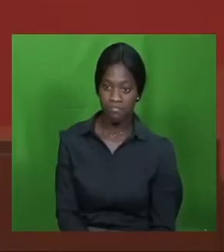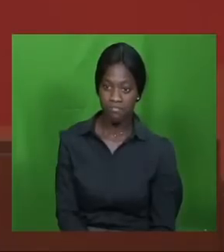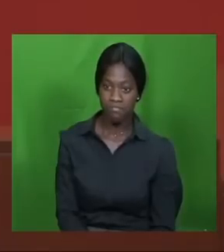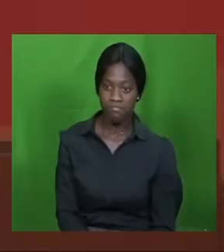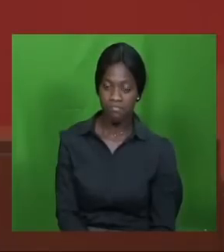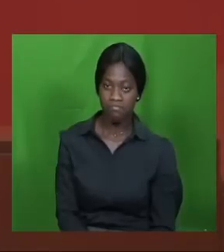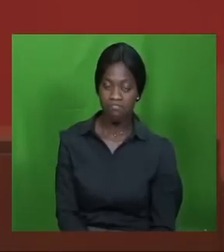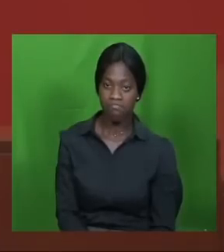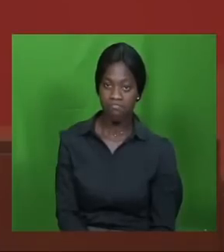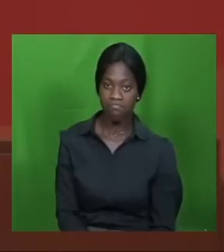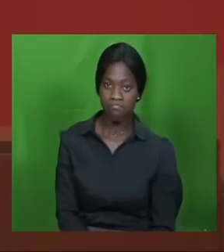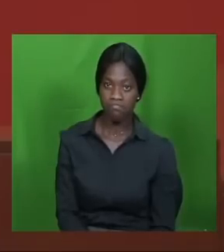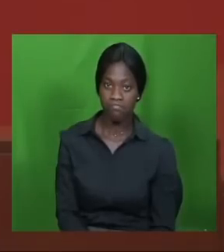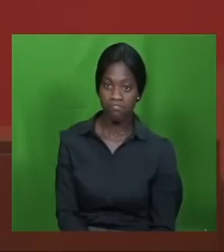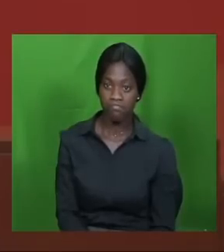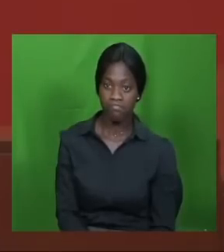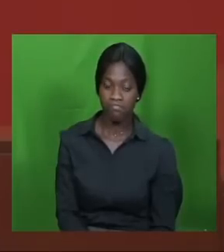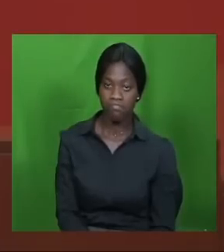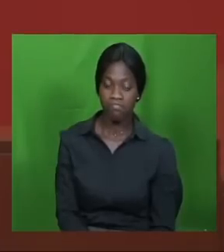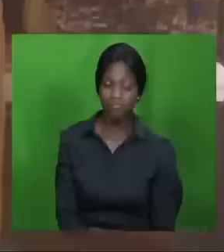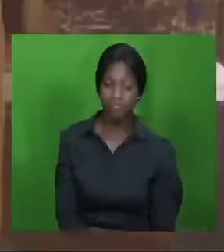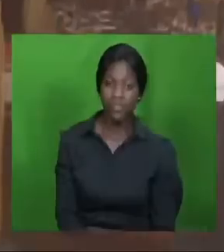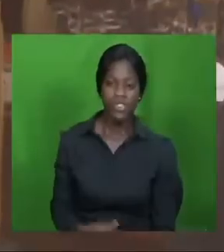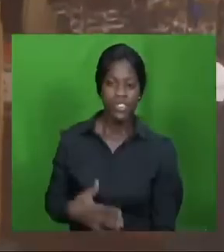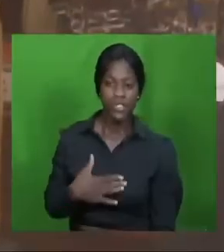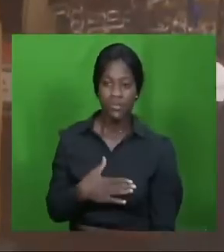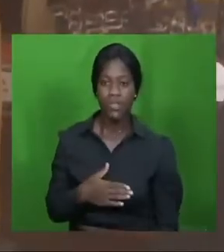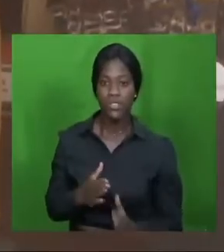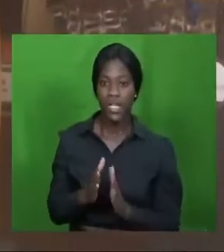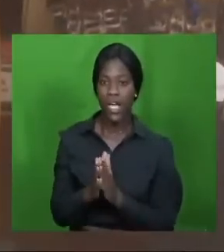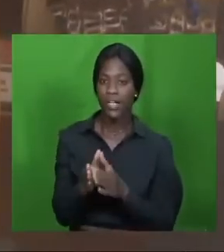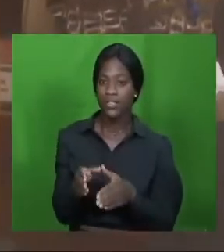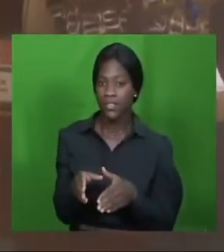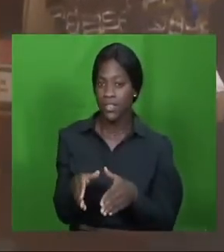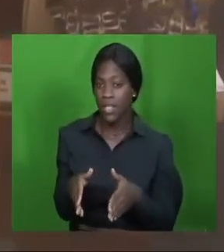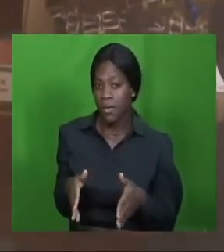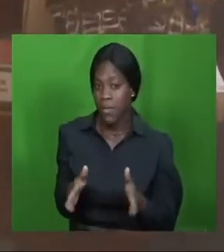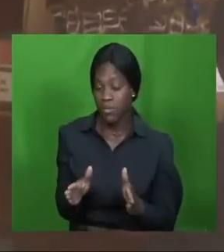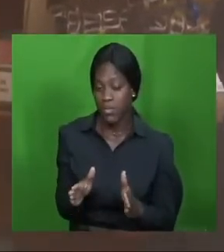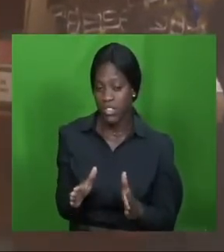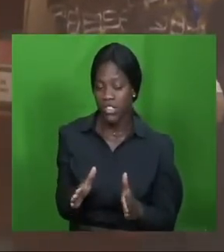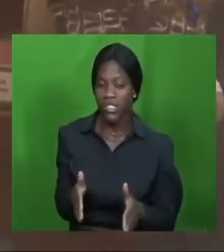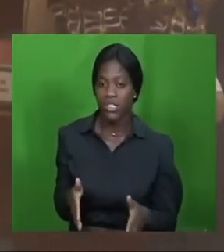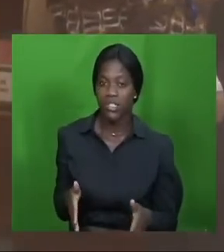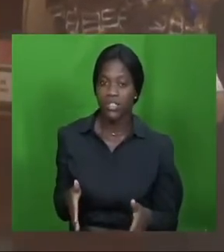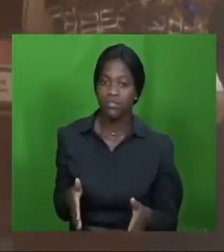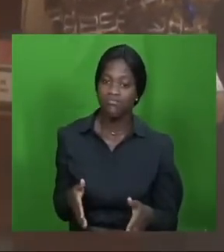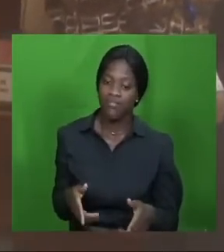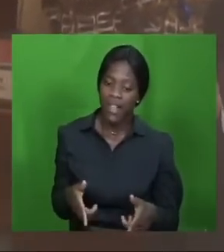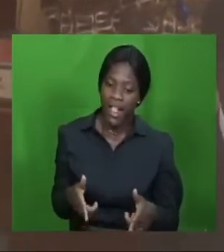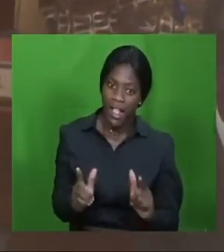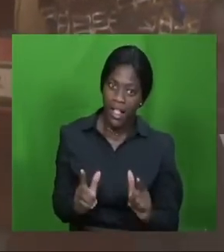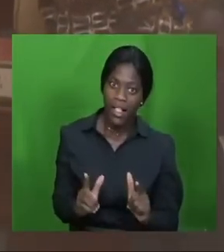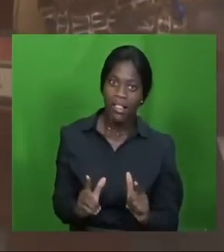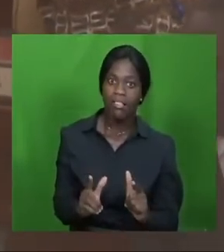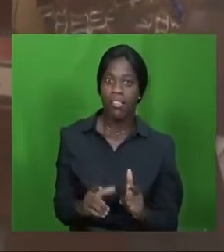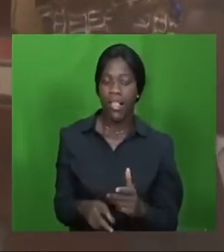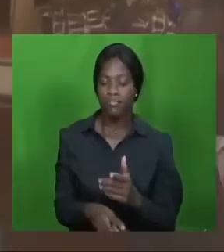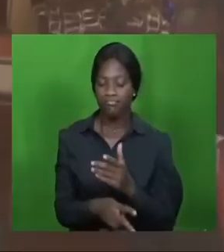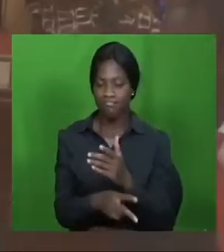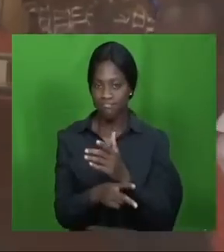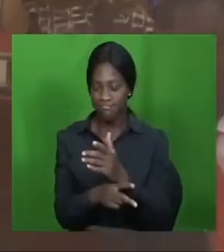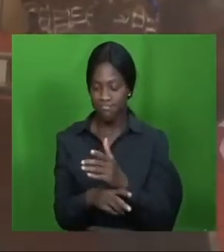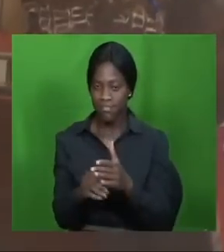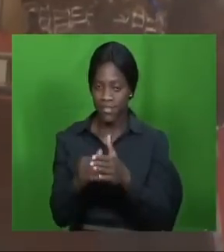Speaker, I will seek leave, your kind leave, for the Deputy Leader to take the item instead of the Majority Leader.